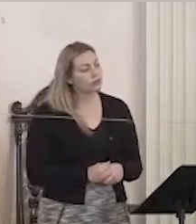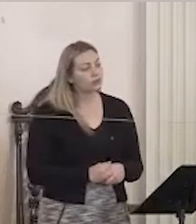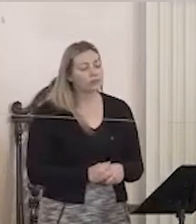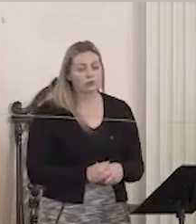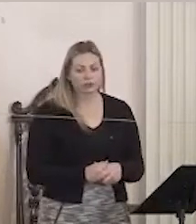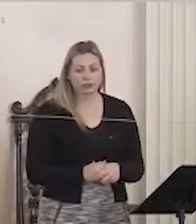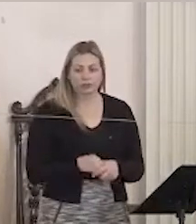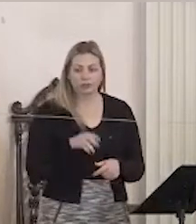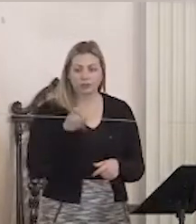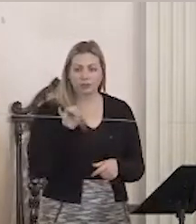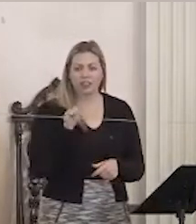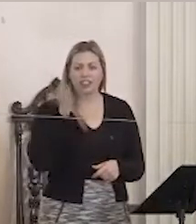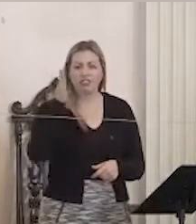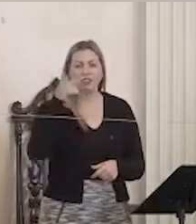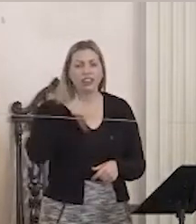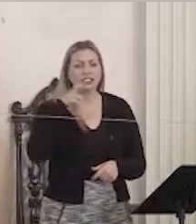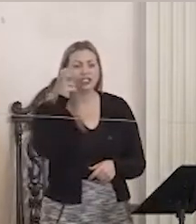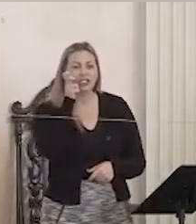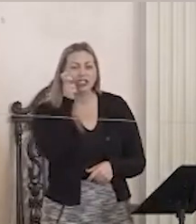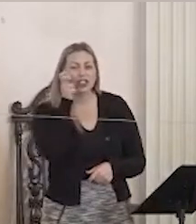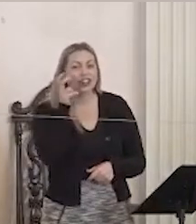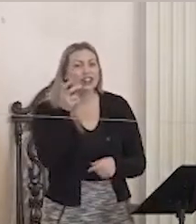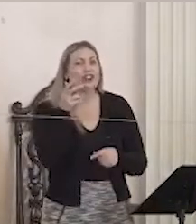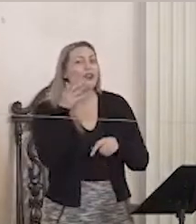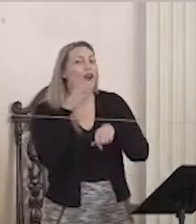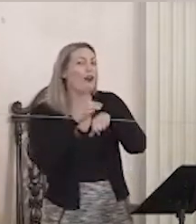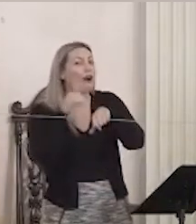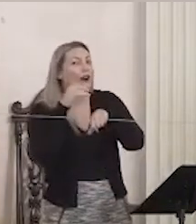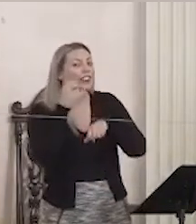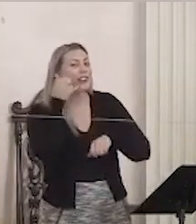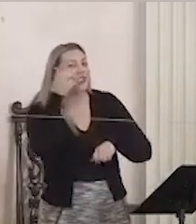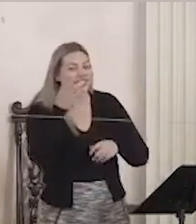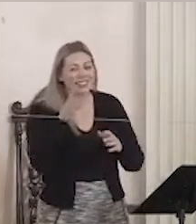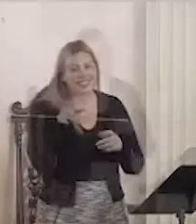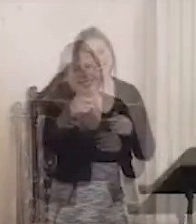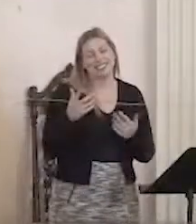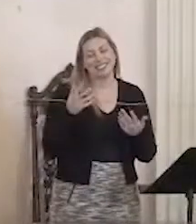Was that the future I just heard calling out there?